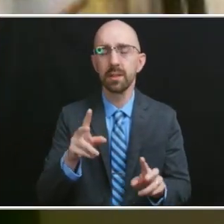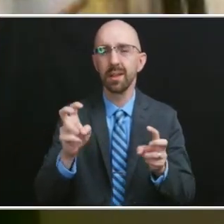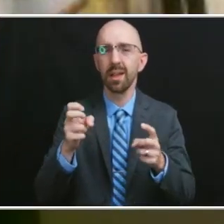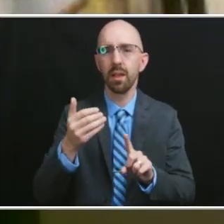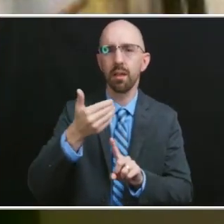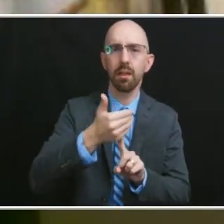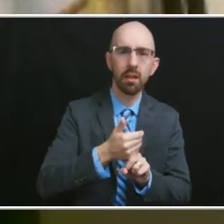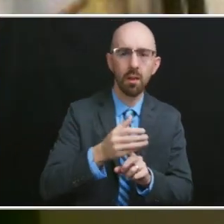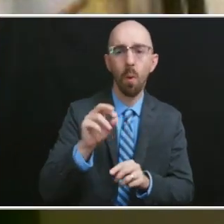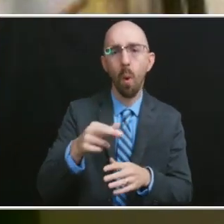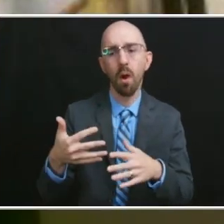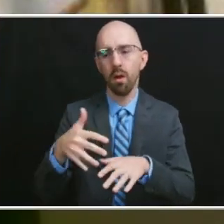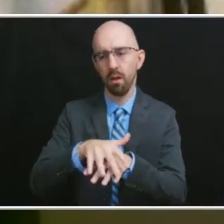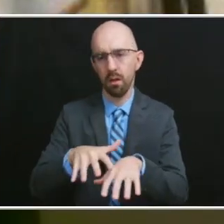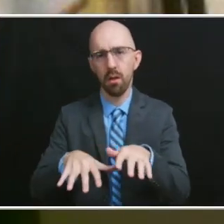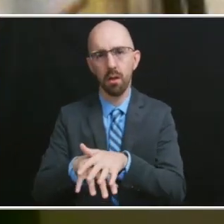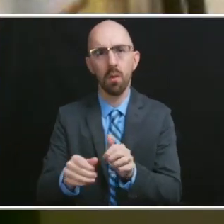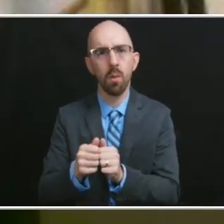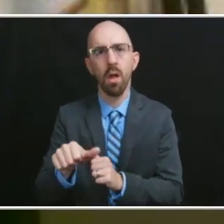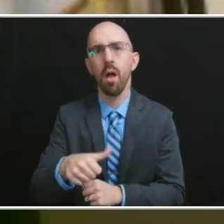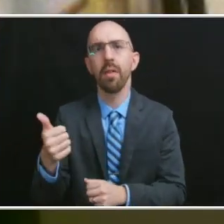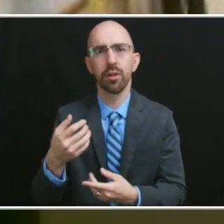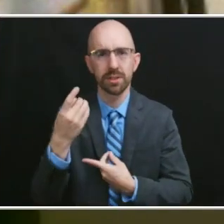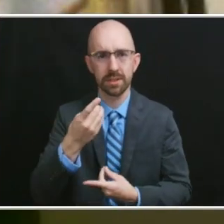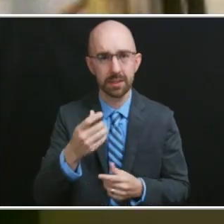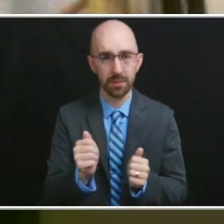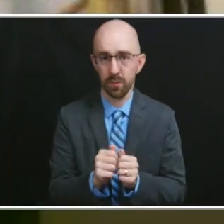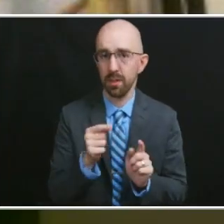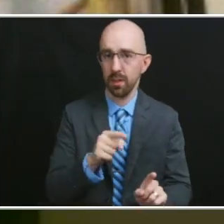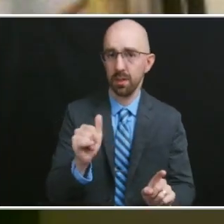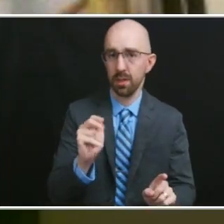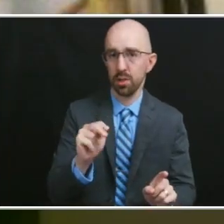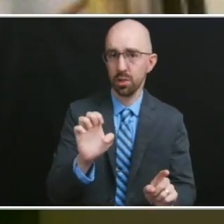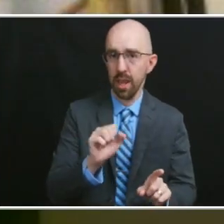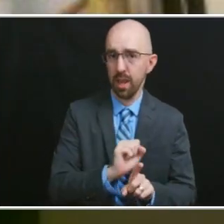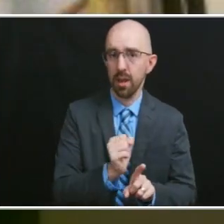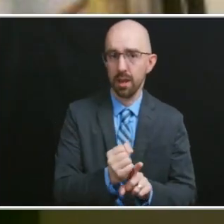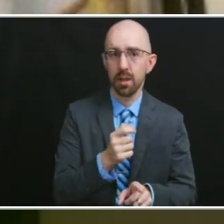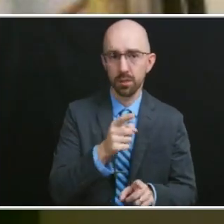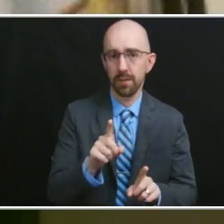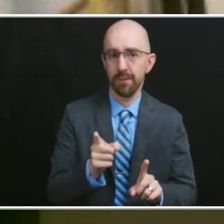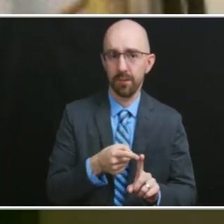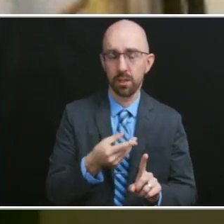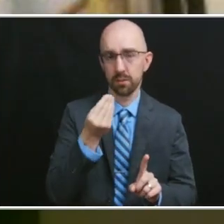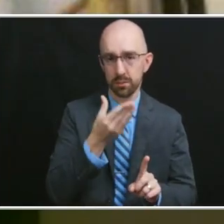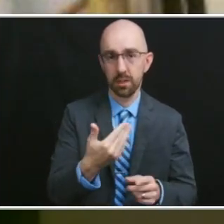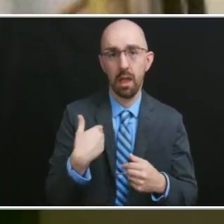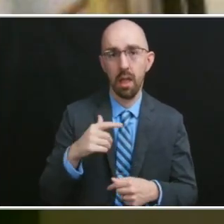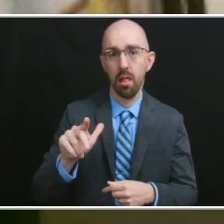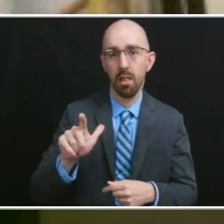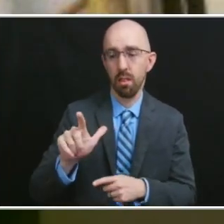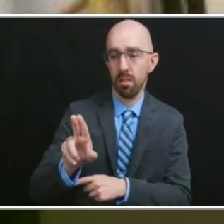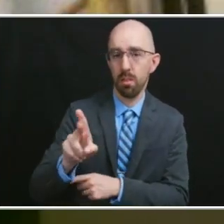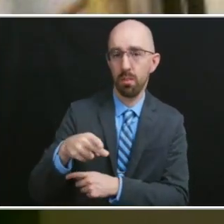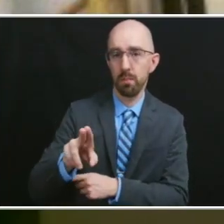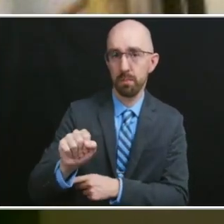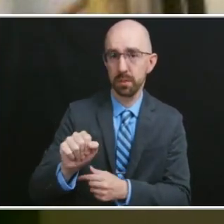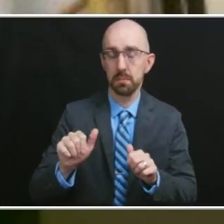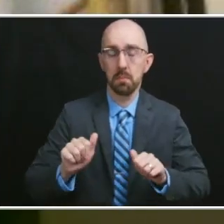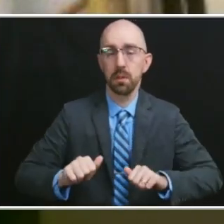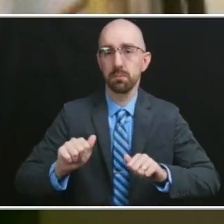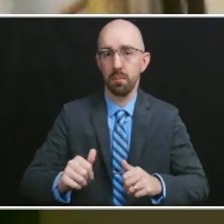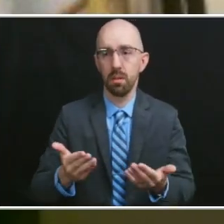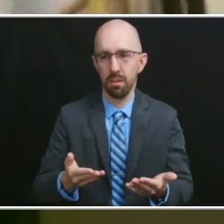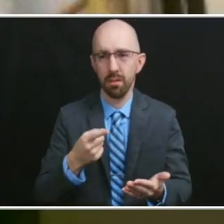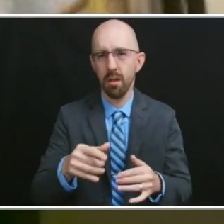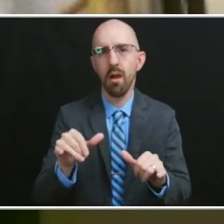other diseases. For instance, in Jane's case, she was first told that she might have lupus. This